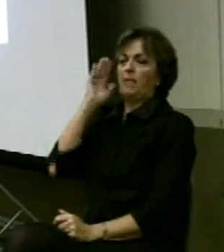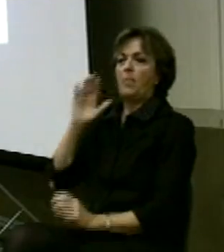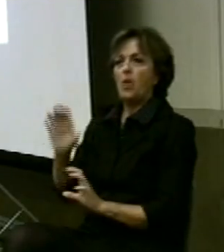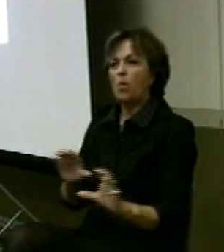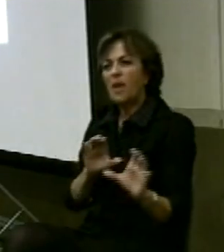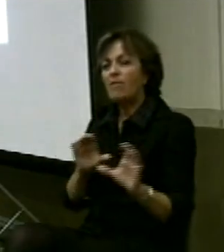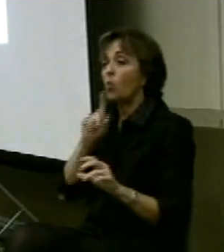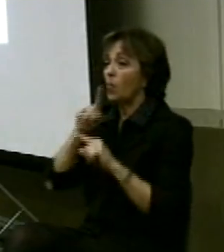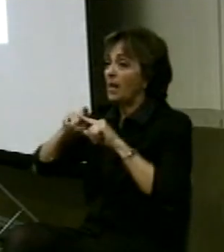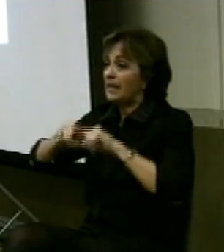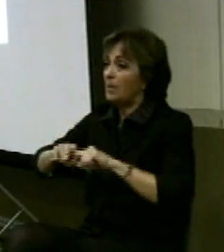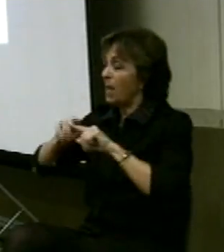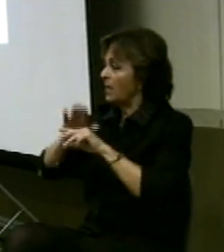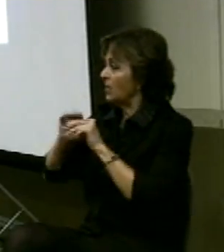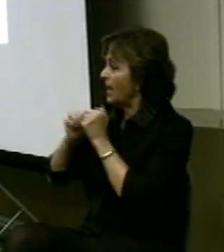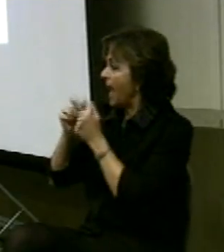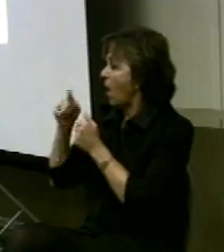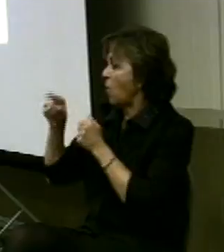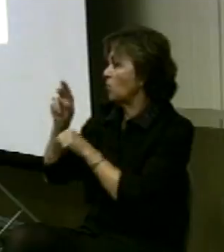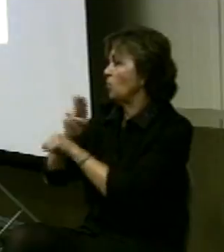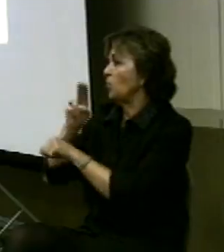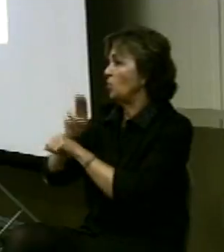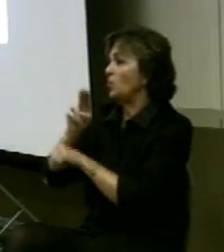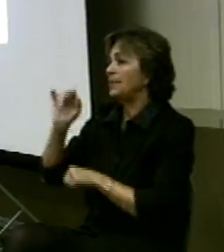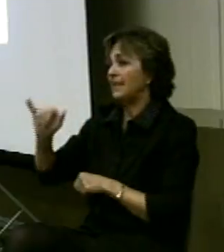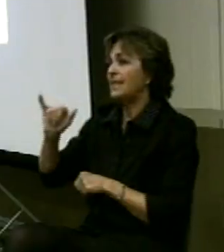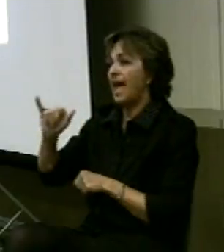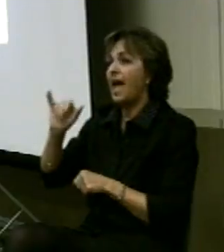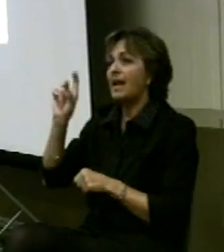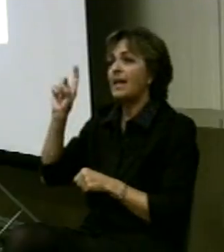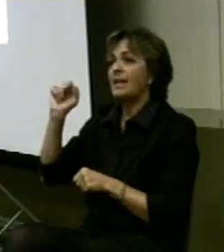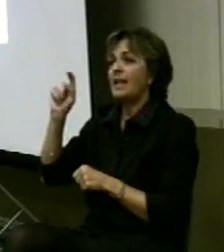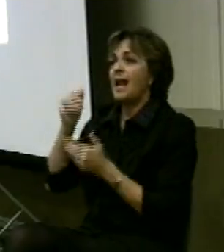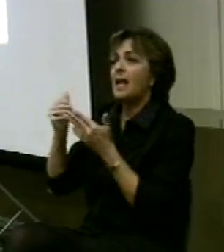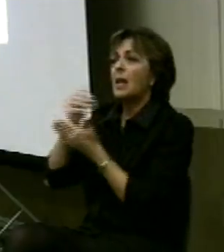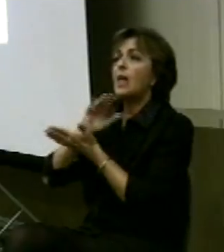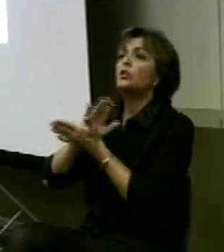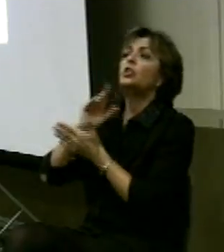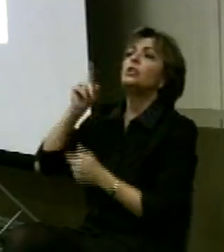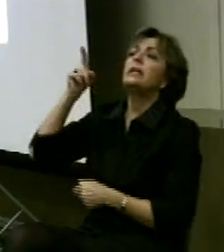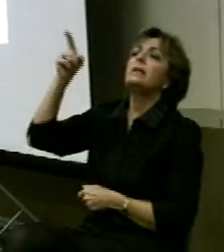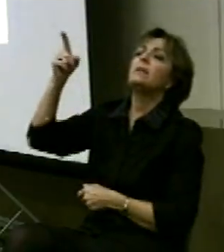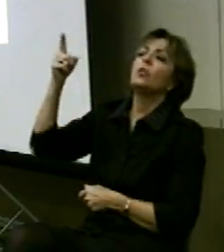So it really depends on how you use that data collection sheet.